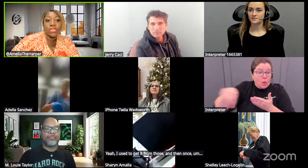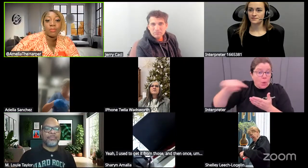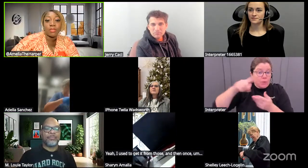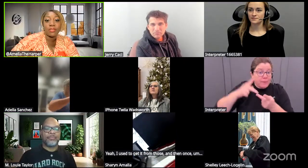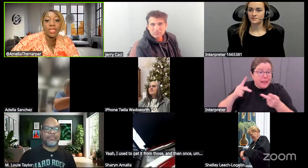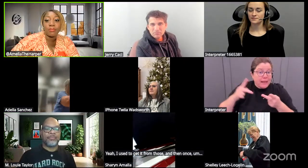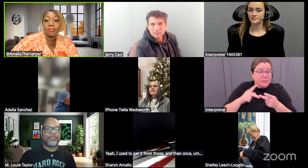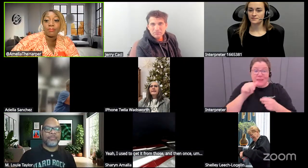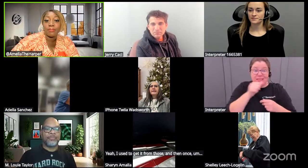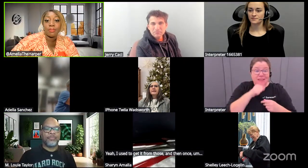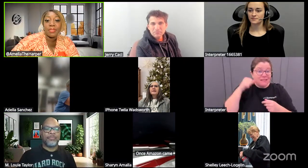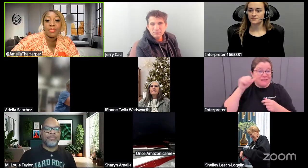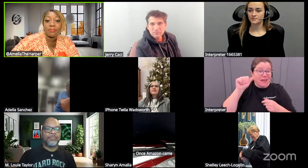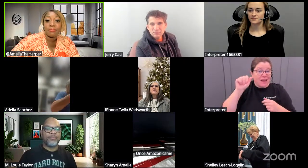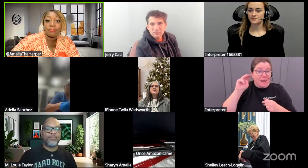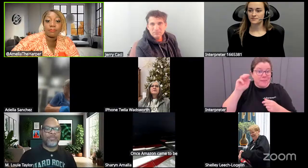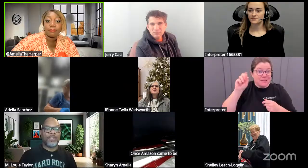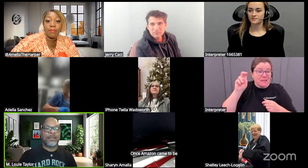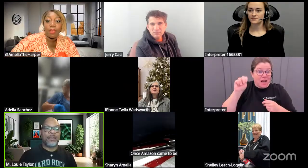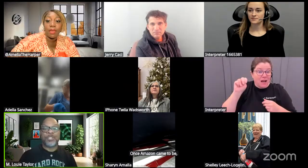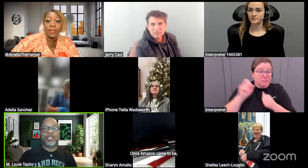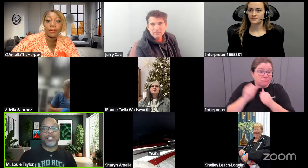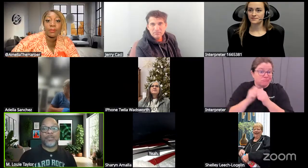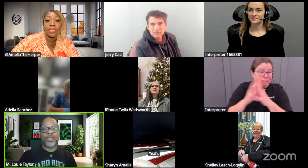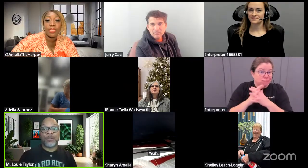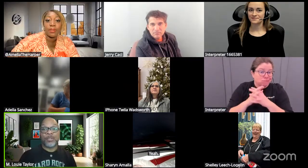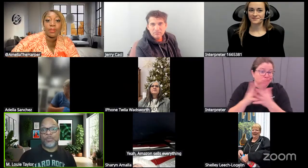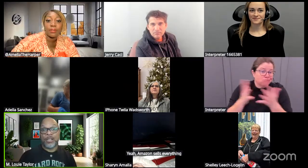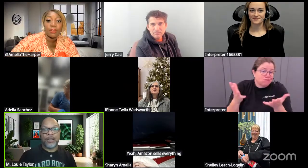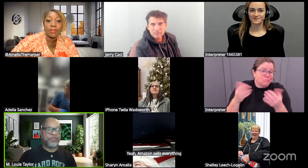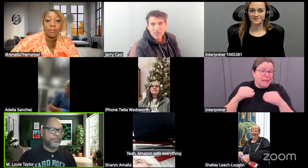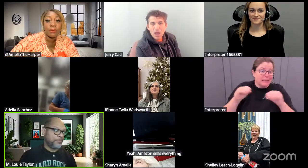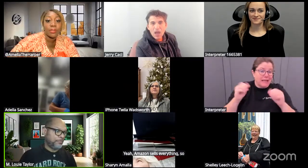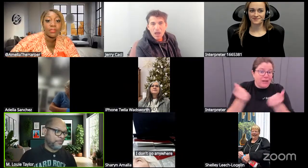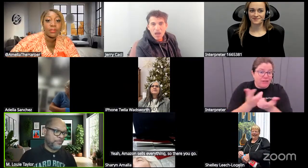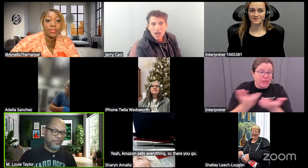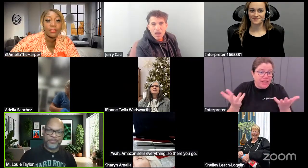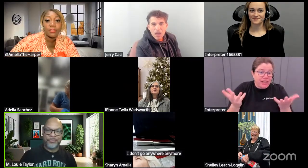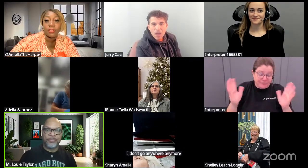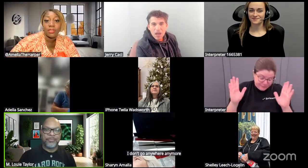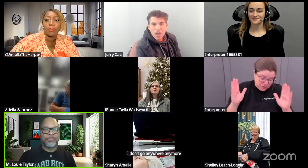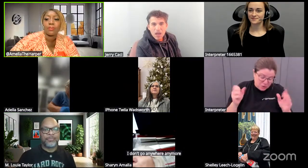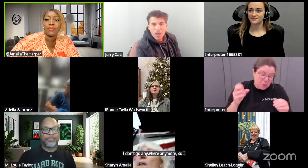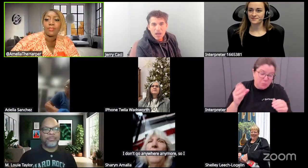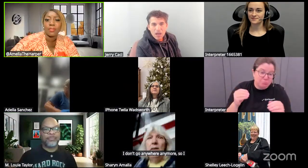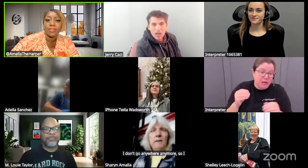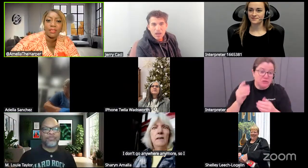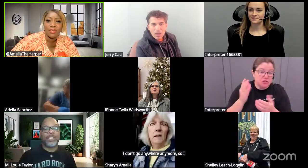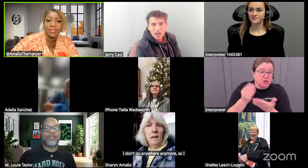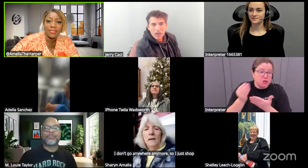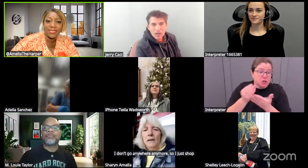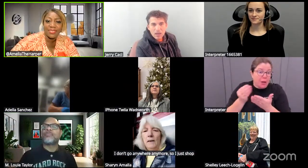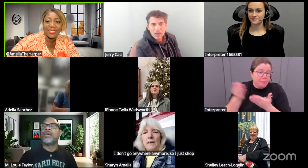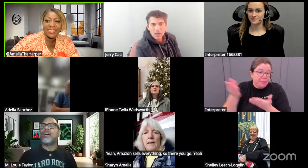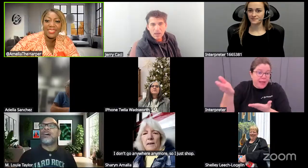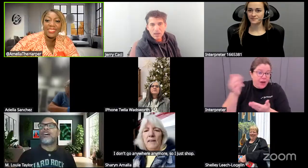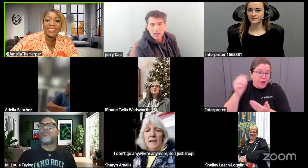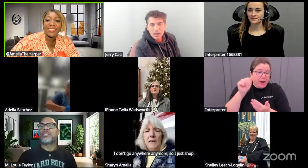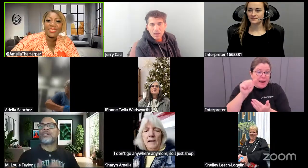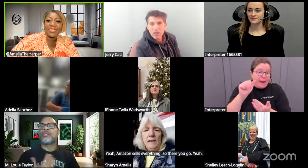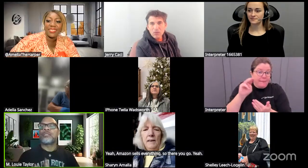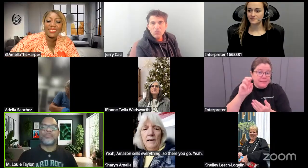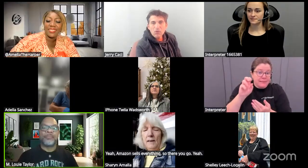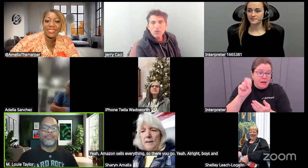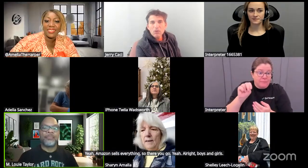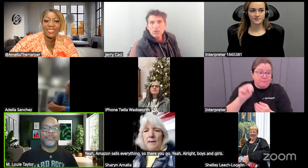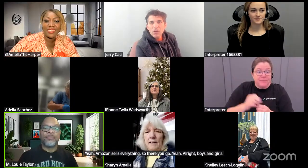once Amazon came to be, Yeah, I don't Amazon go sells everything. anywhere So there you go. anymore. So I just shop on Amazon. Yeah. You know, All right, another boys and